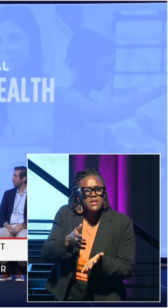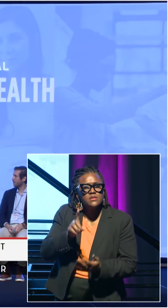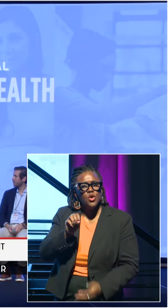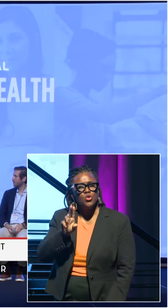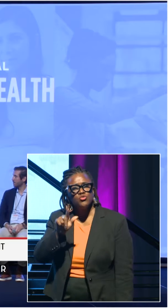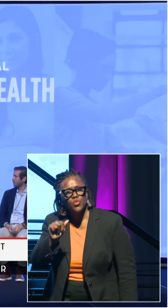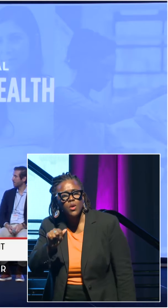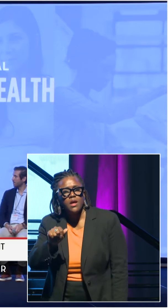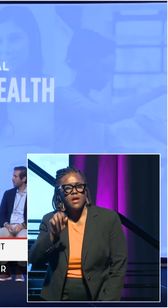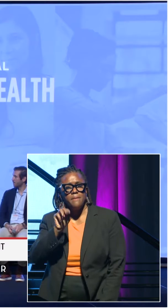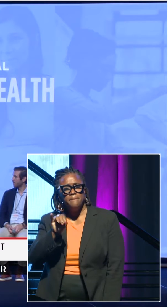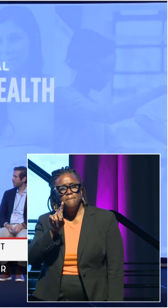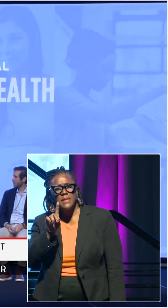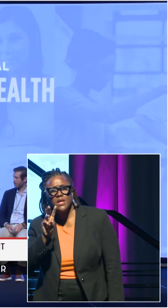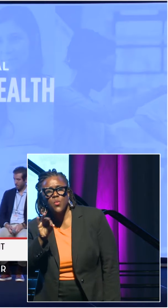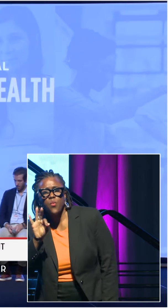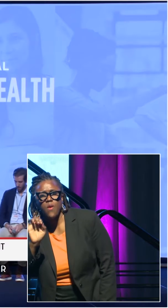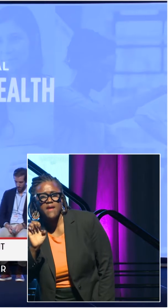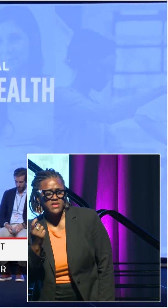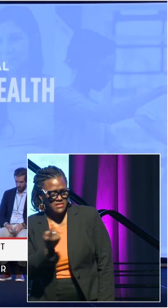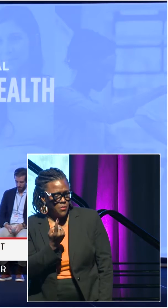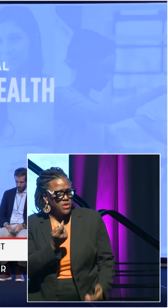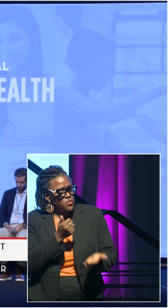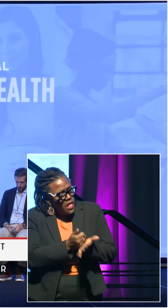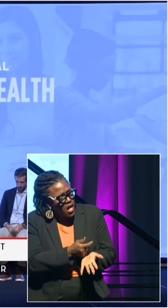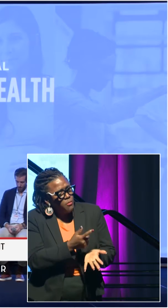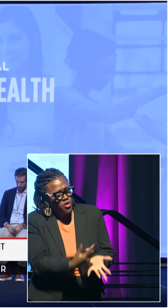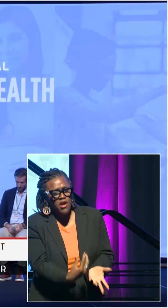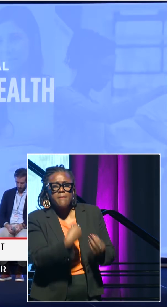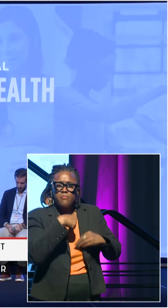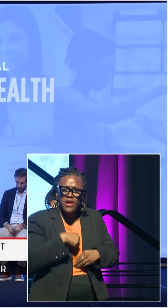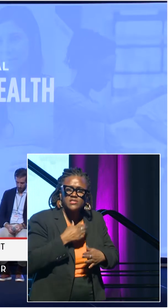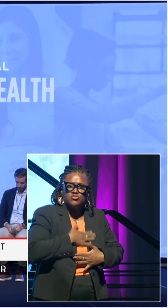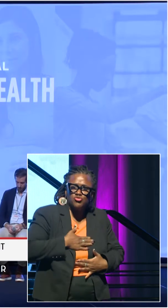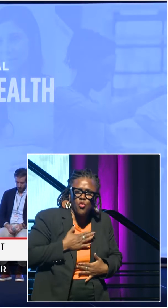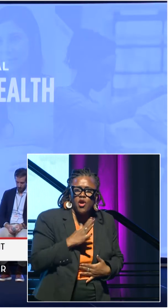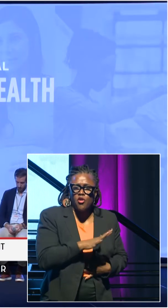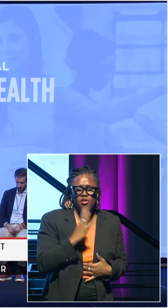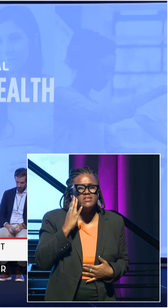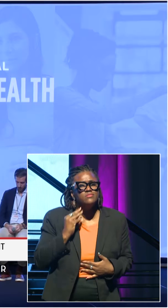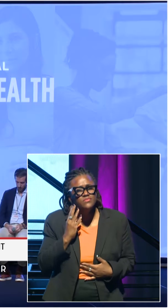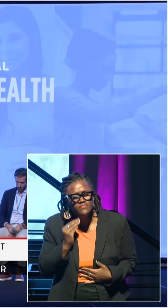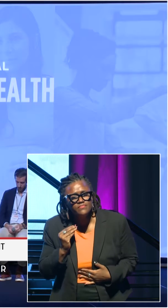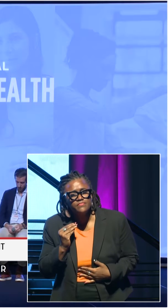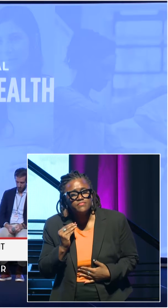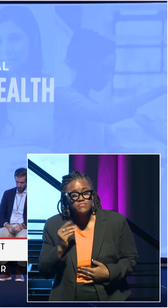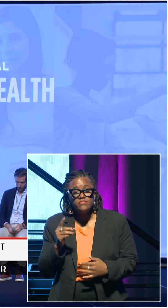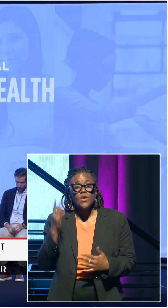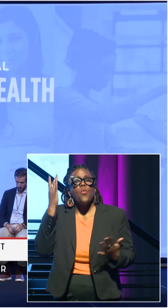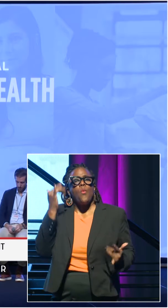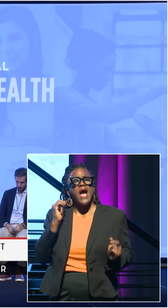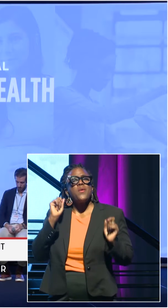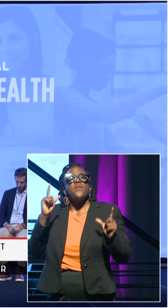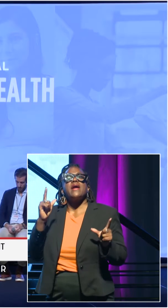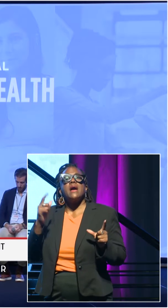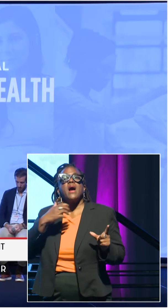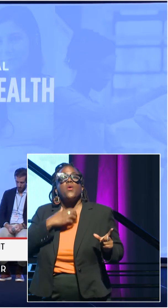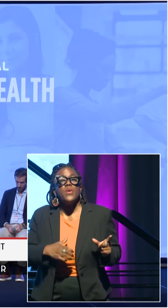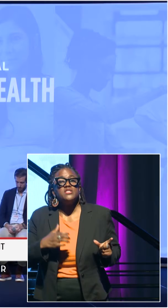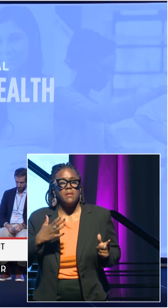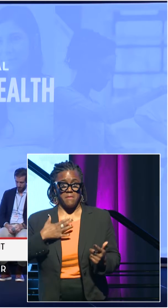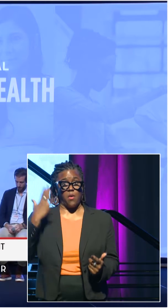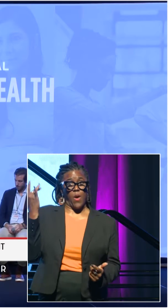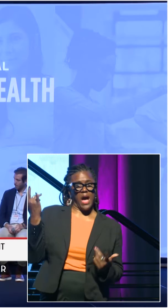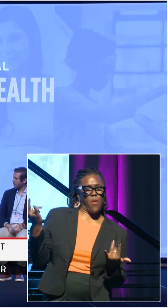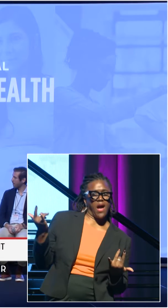to a midwife, someone who can help her embody and embrace and enjoy her journey. So why do I get up? Because my why is